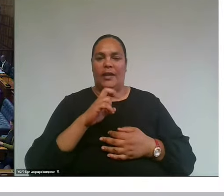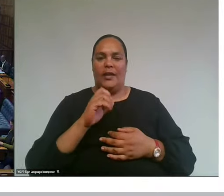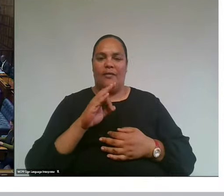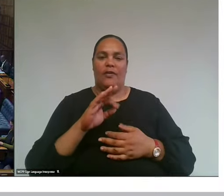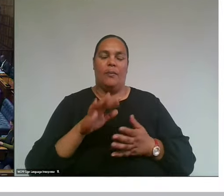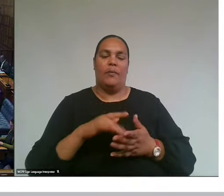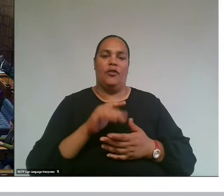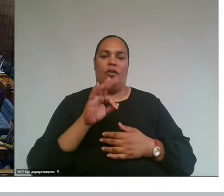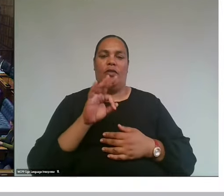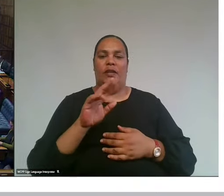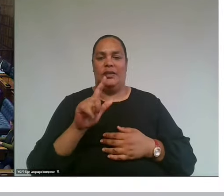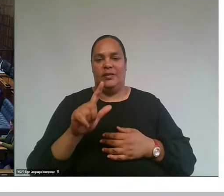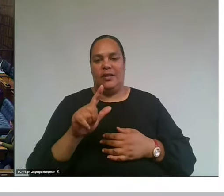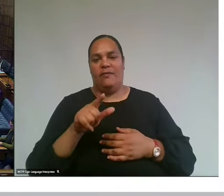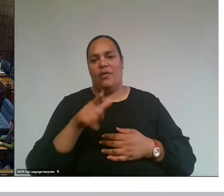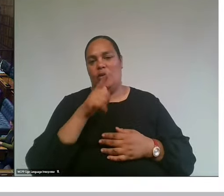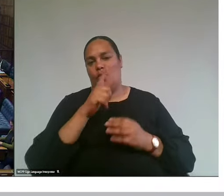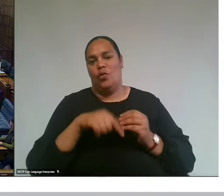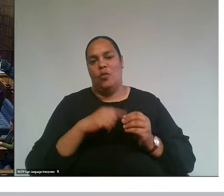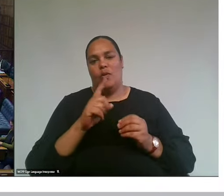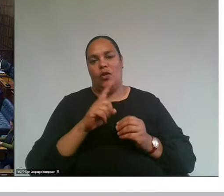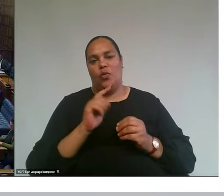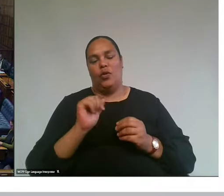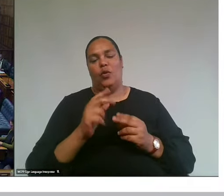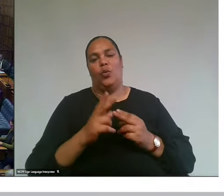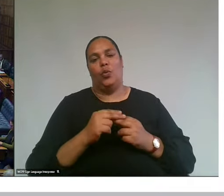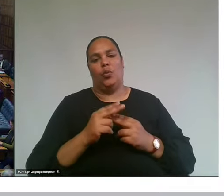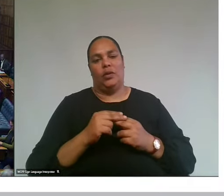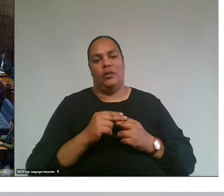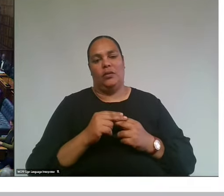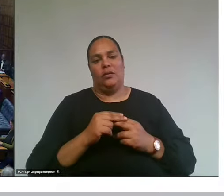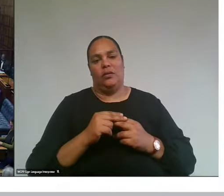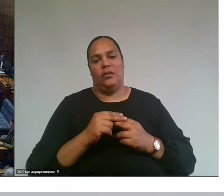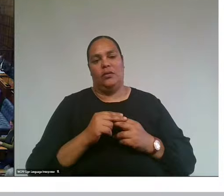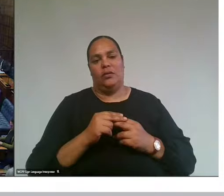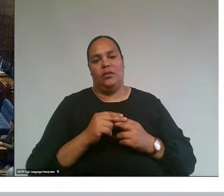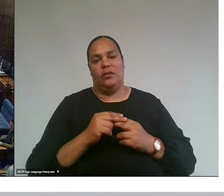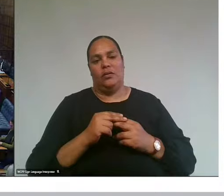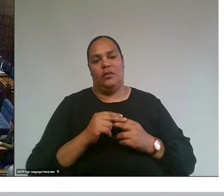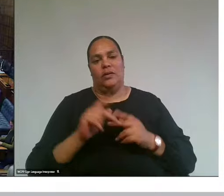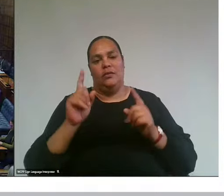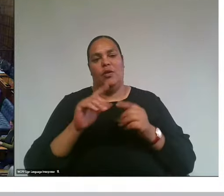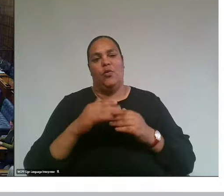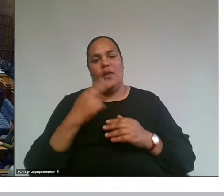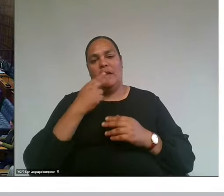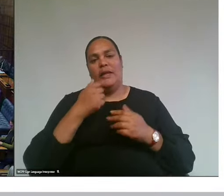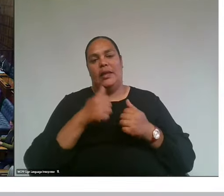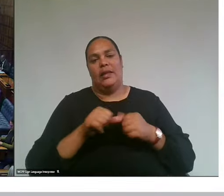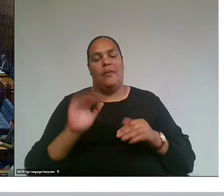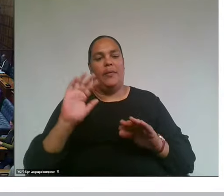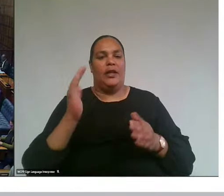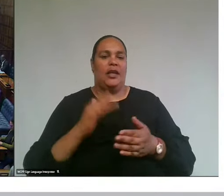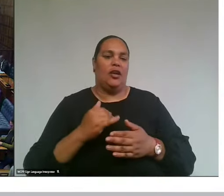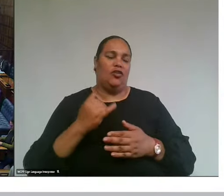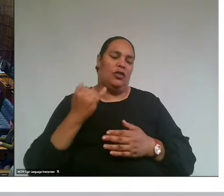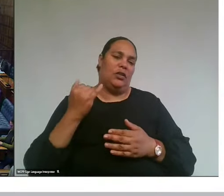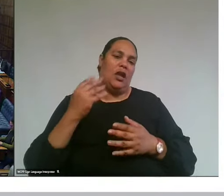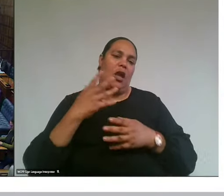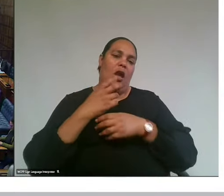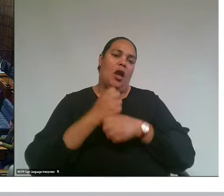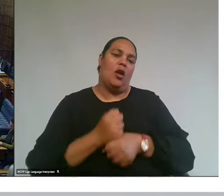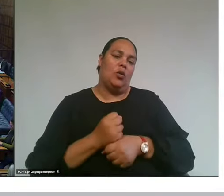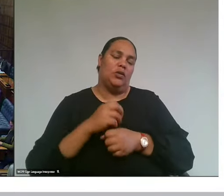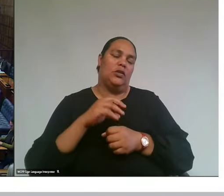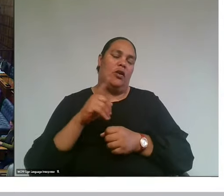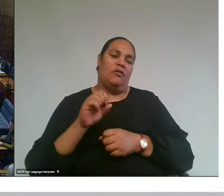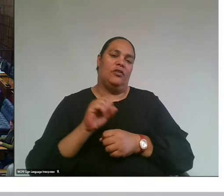37 you speak there of the unit uh especially with the red type reduction intervent hosted an intervention with